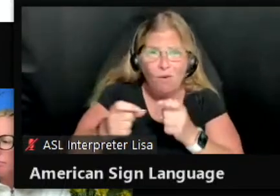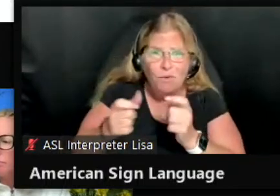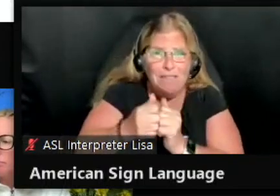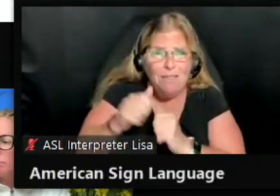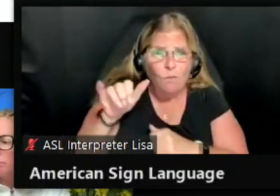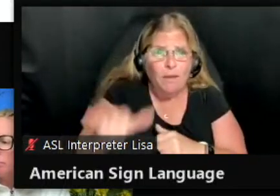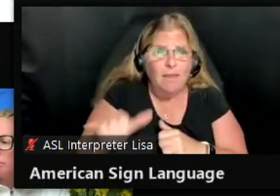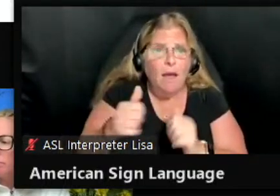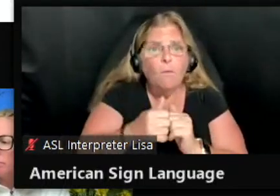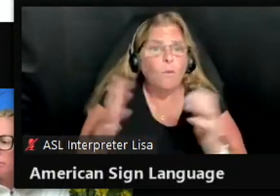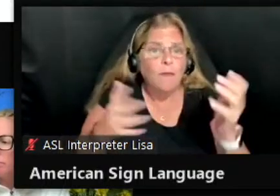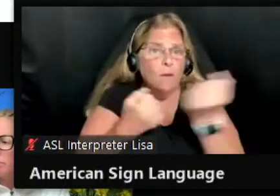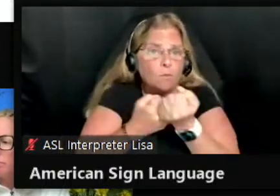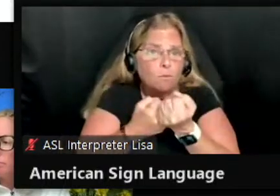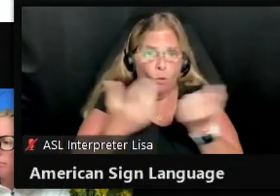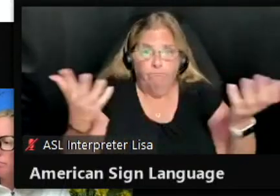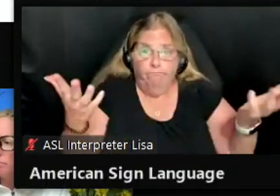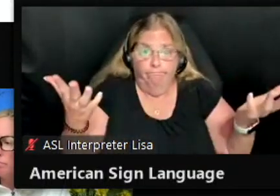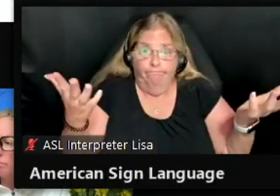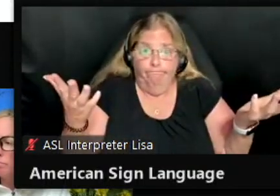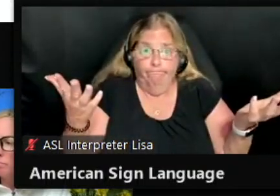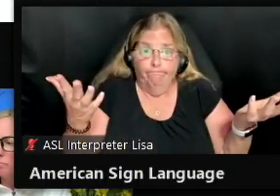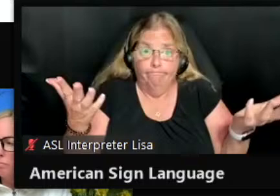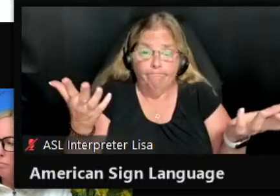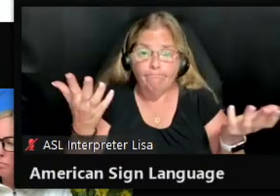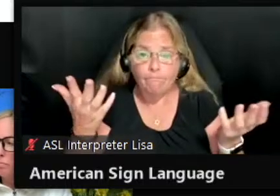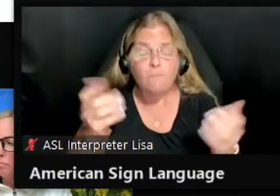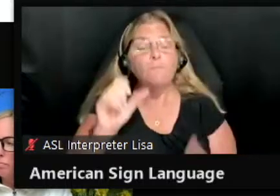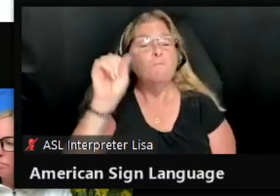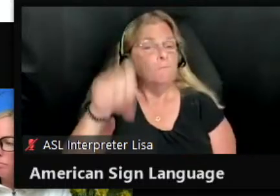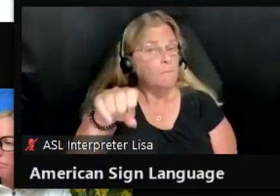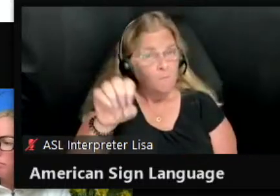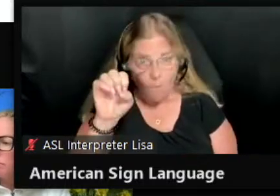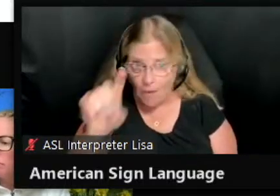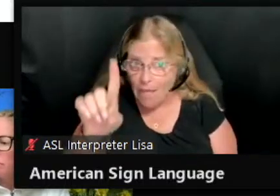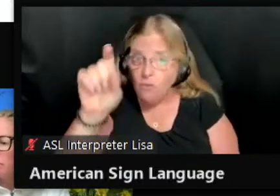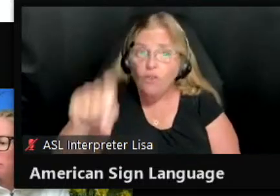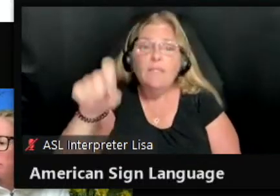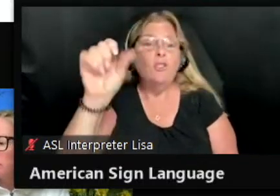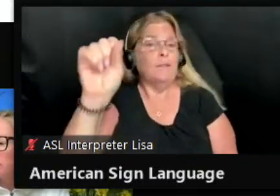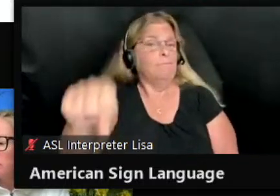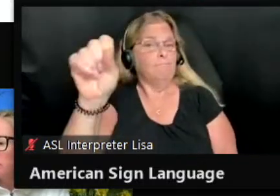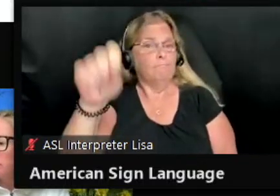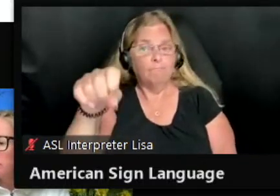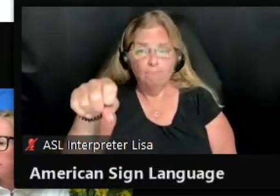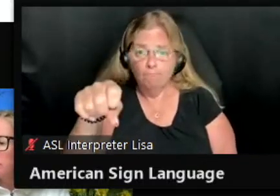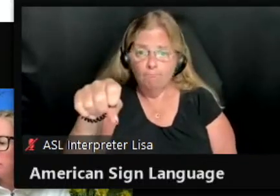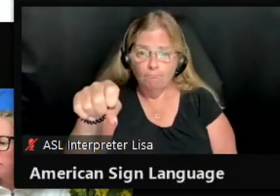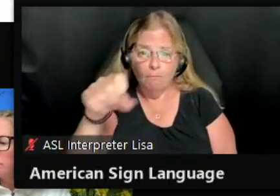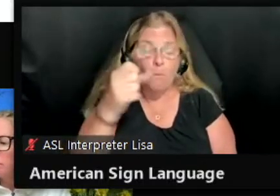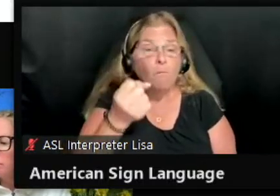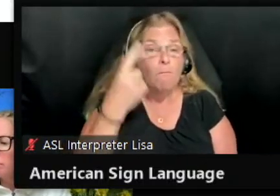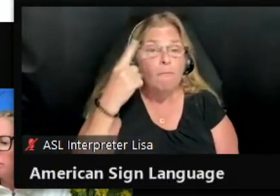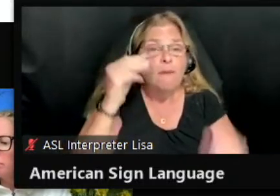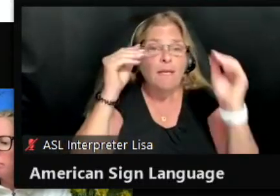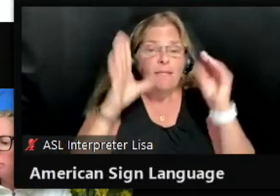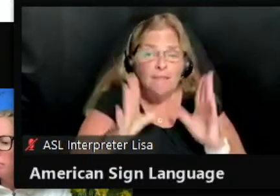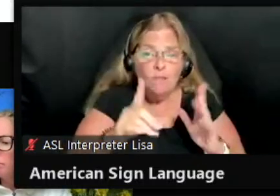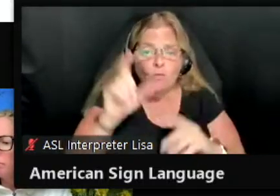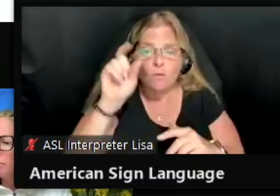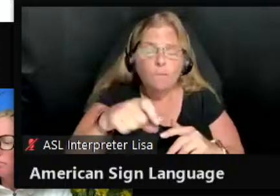some extra help. So I think, yes, education is needed, but teachers